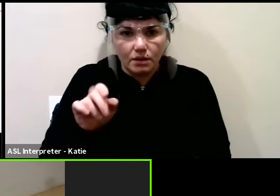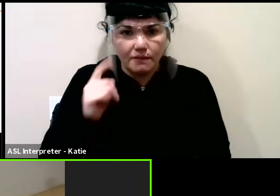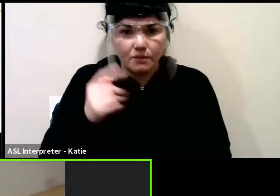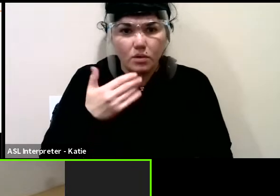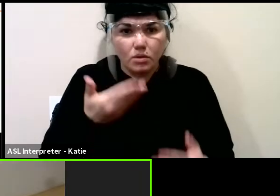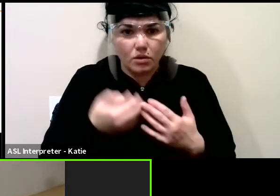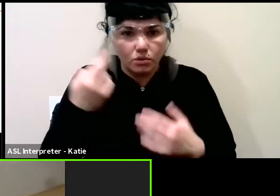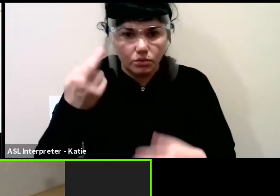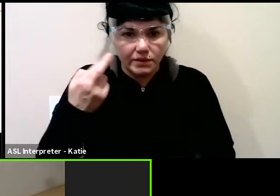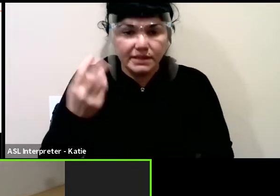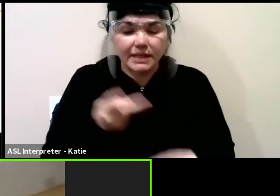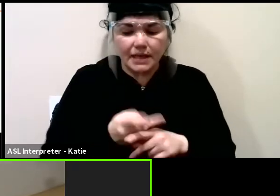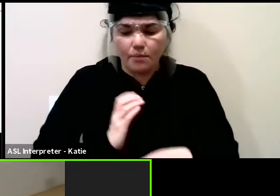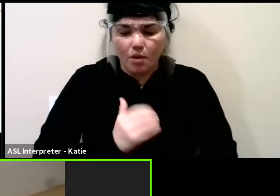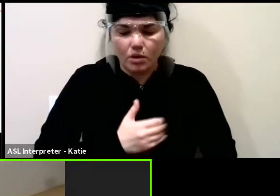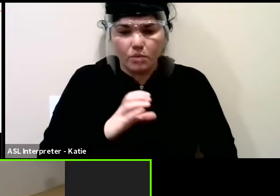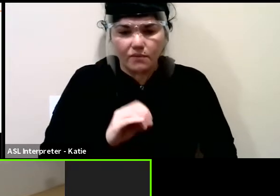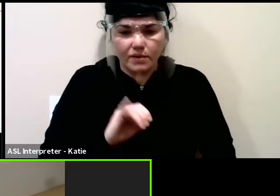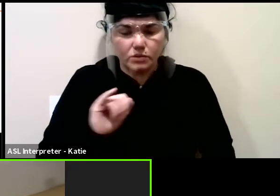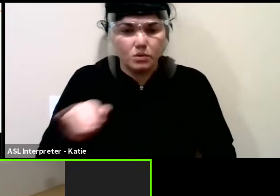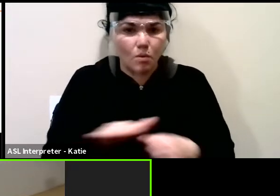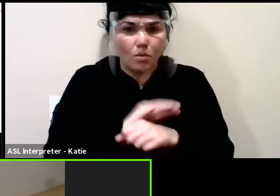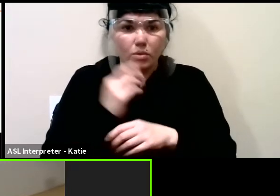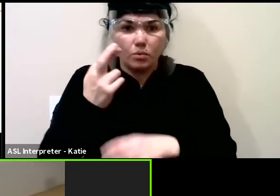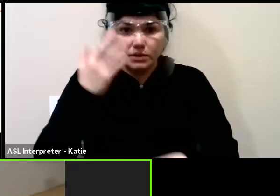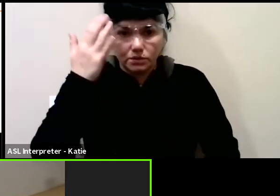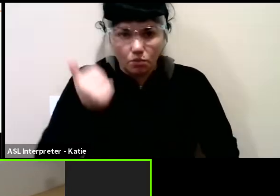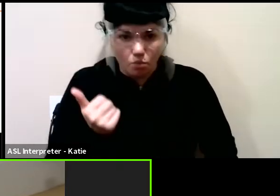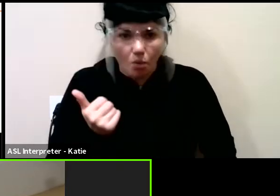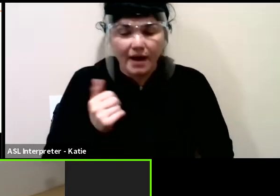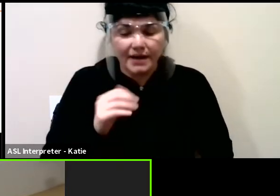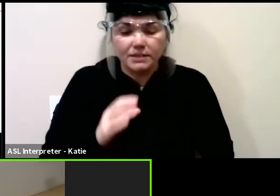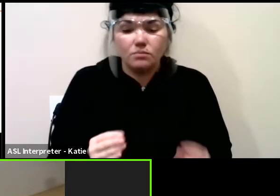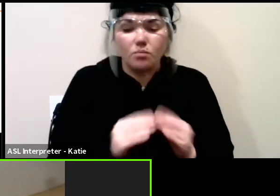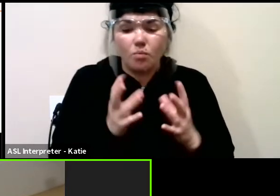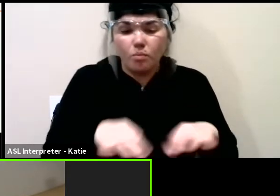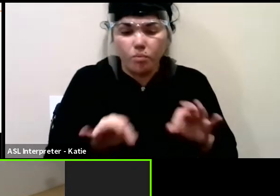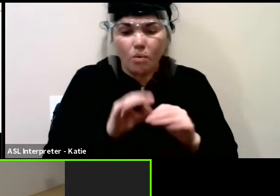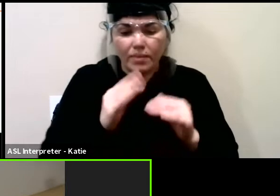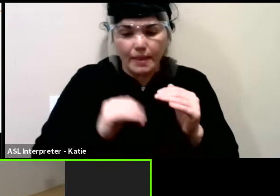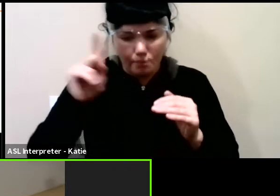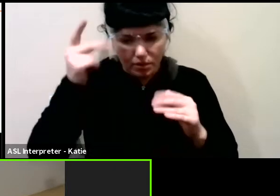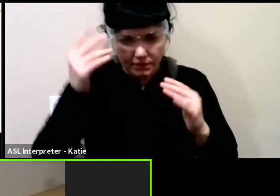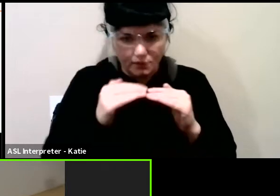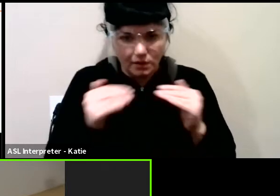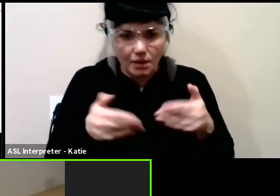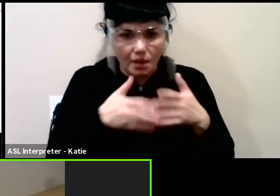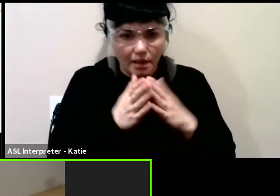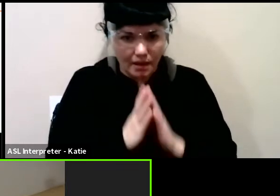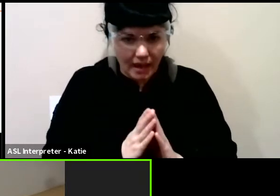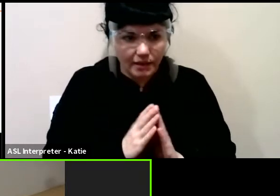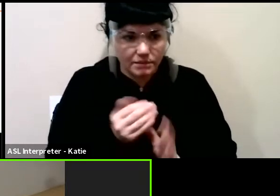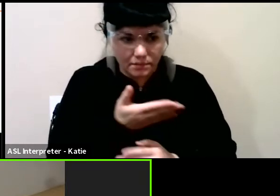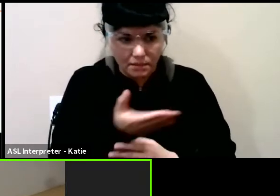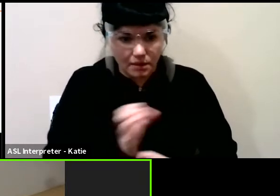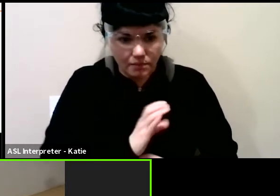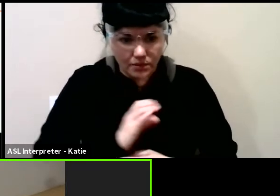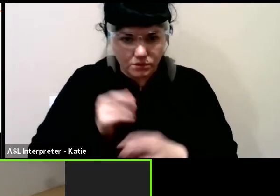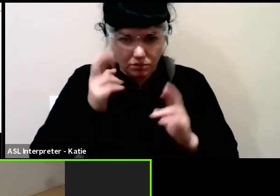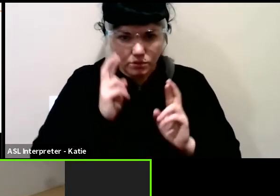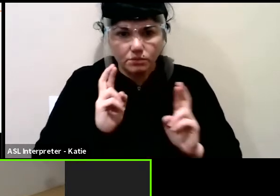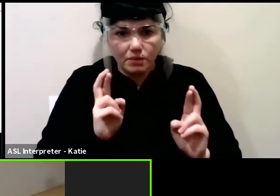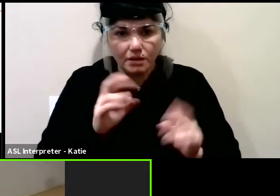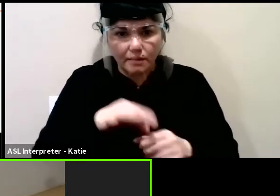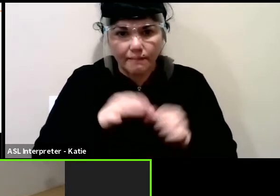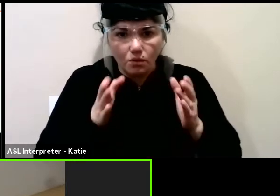community's interest hole there is a reason communities of interest are ranked higher than partisan fairness is a commission to respect and abide by voters not politicians